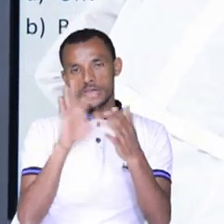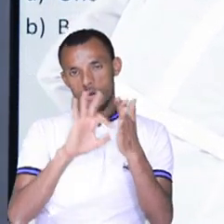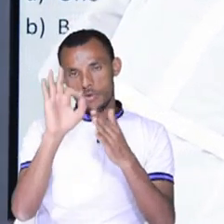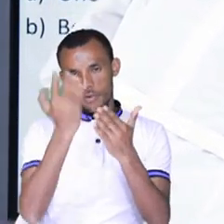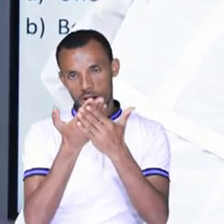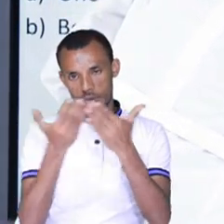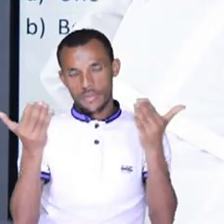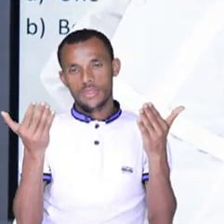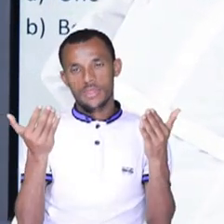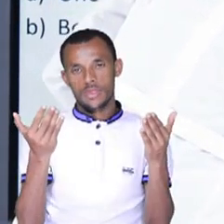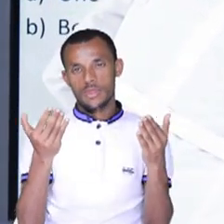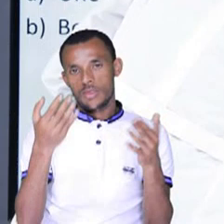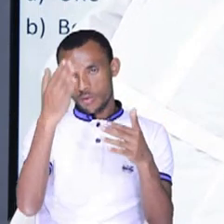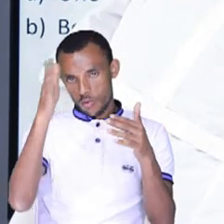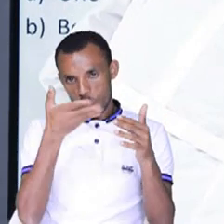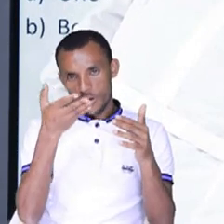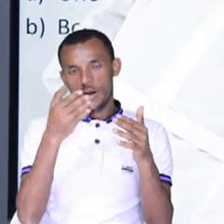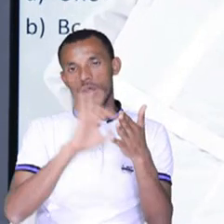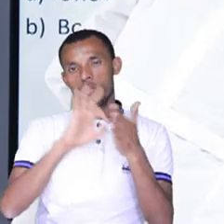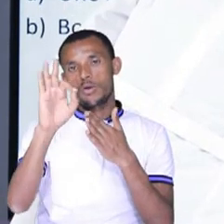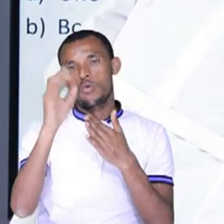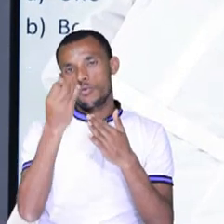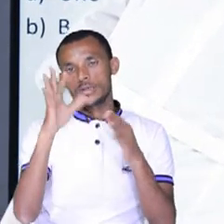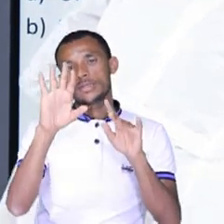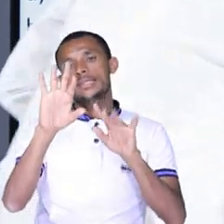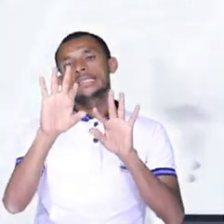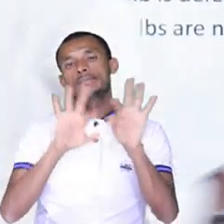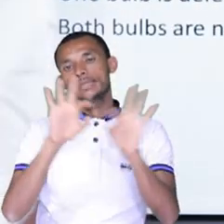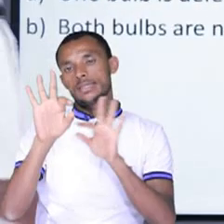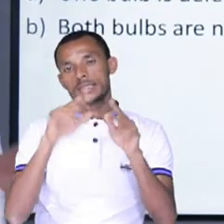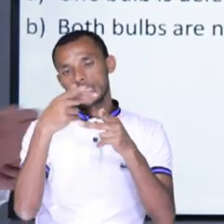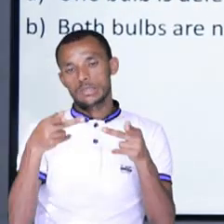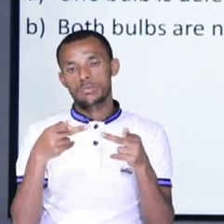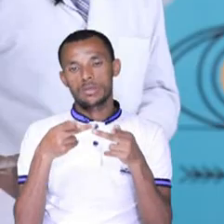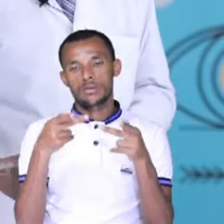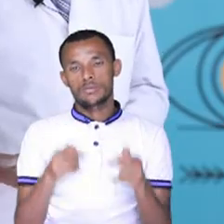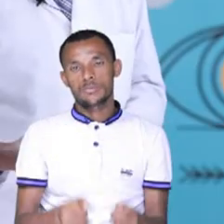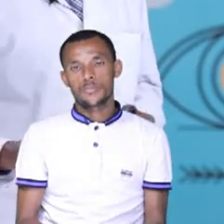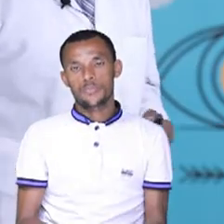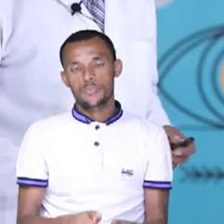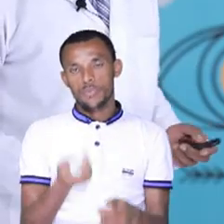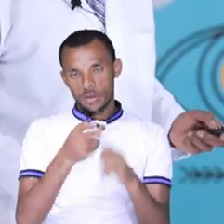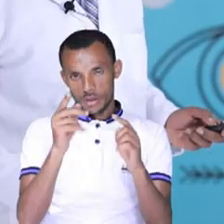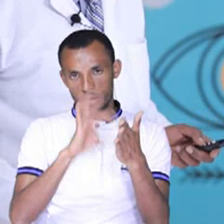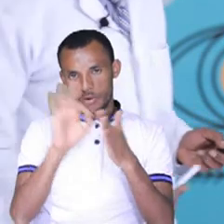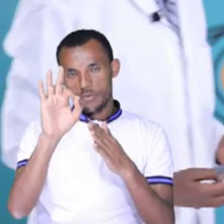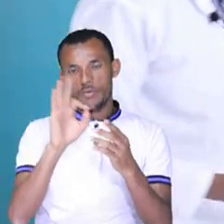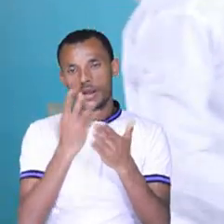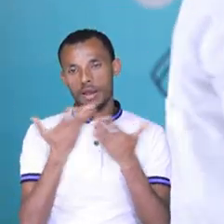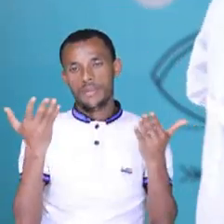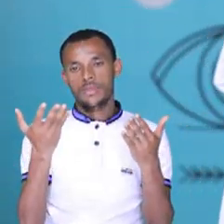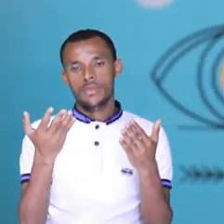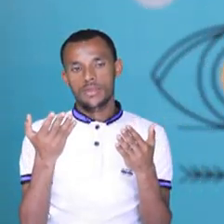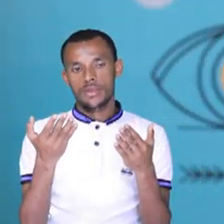of elements of the event over number of elements of the sample space it will be in. But number of elements of